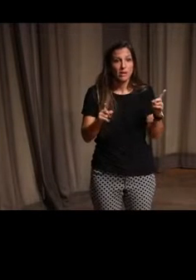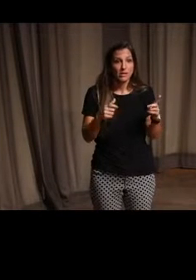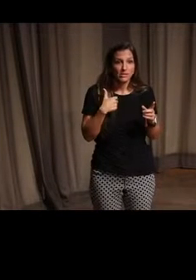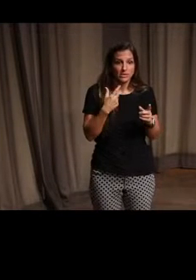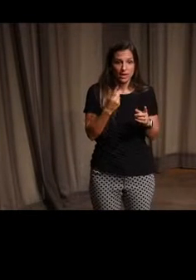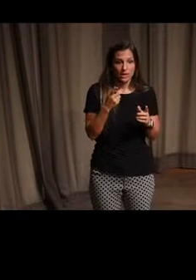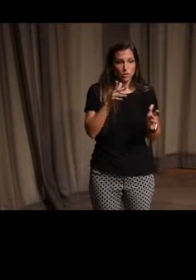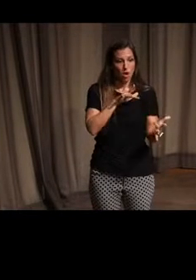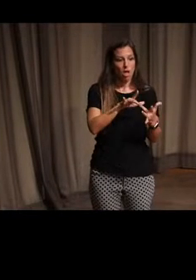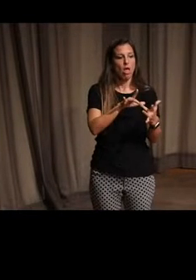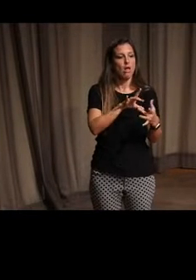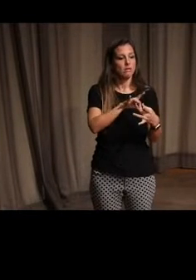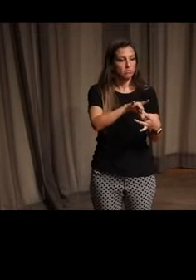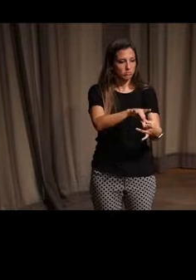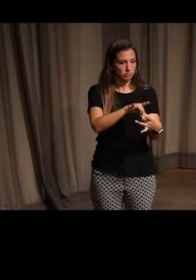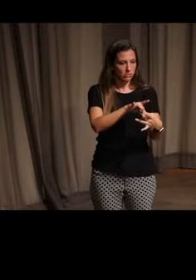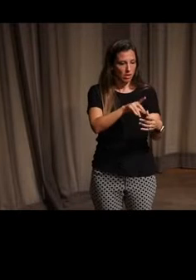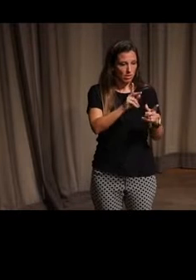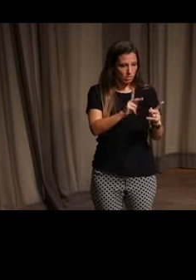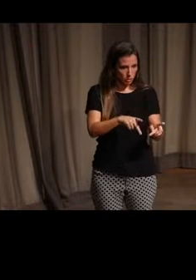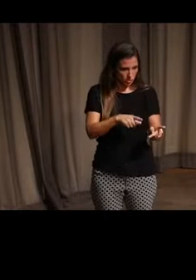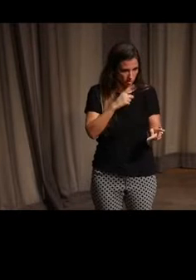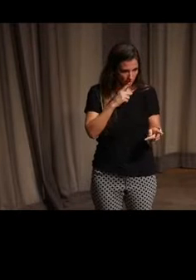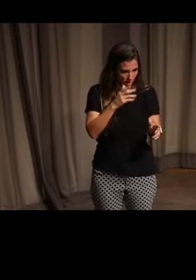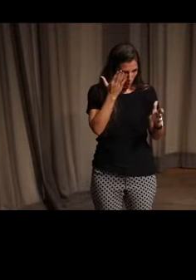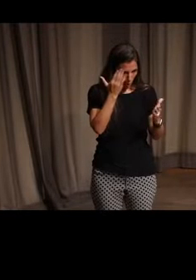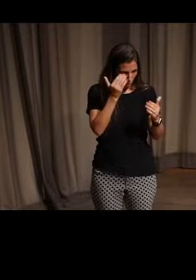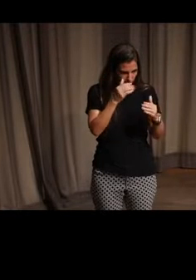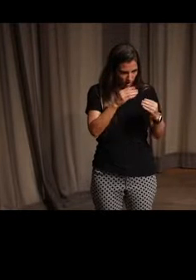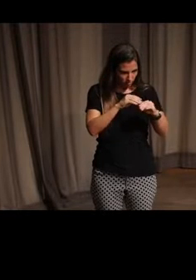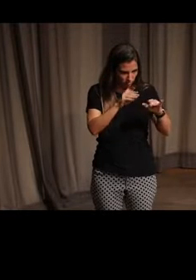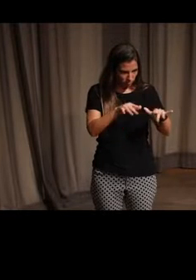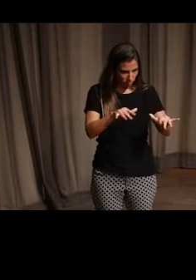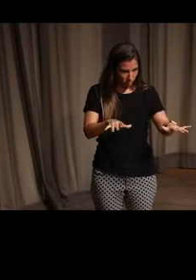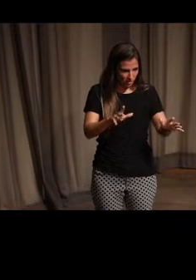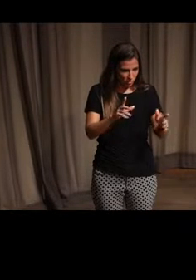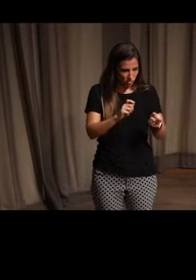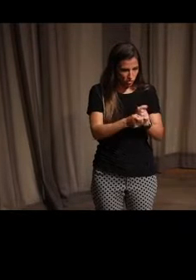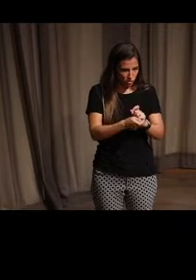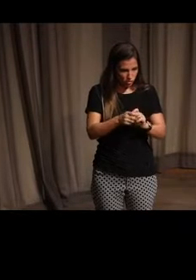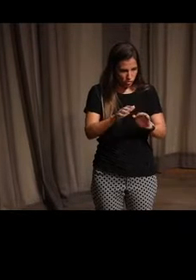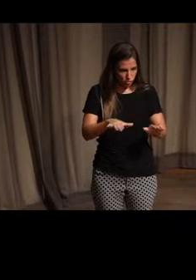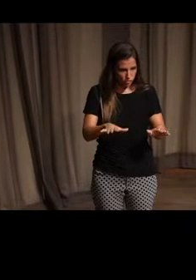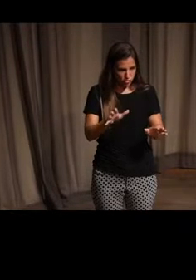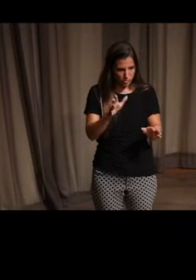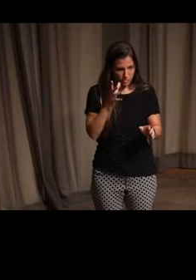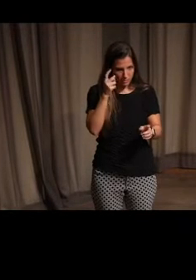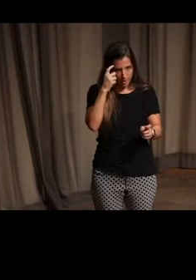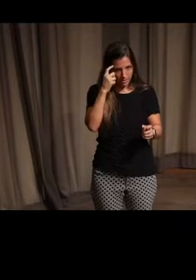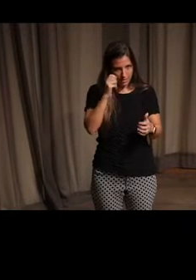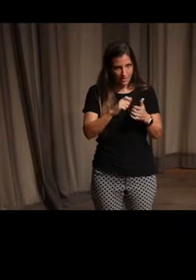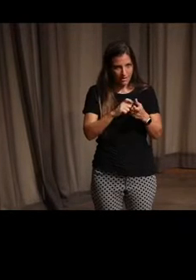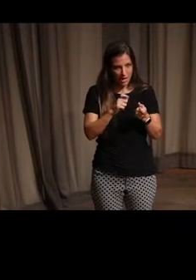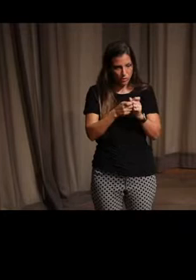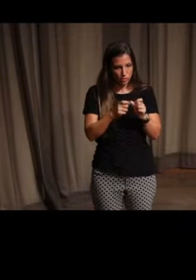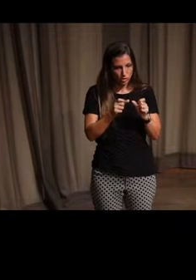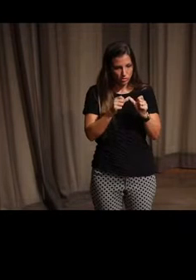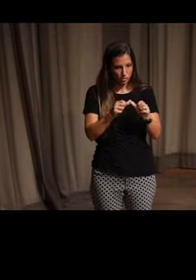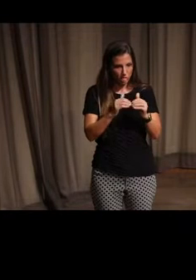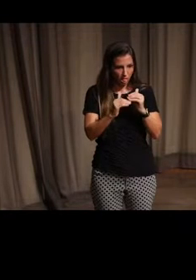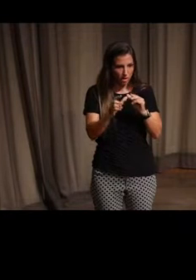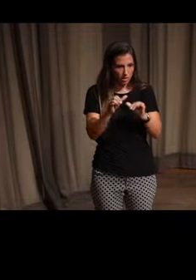reach one person and then you hope they tell their children like a different message. I think that's how you sort of change these